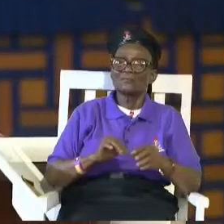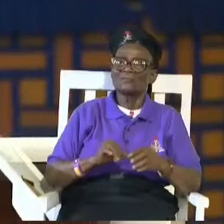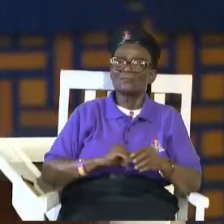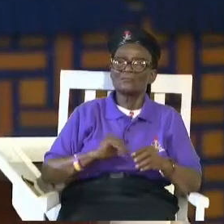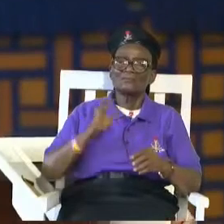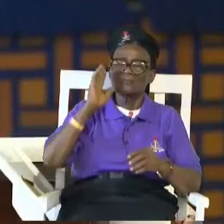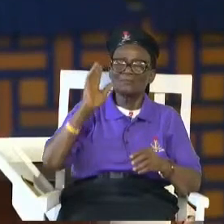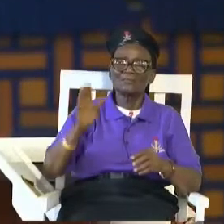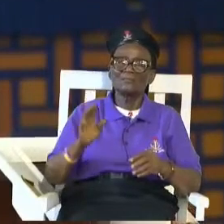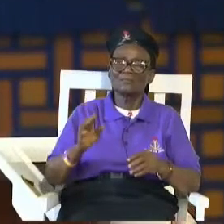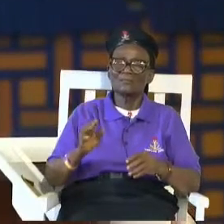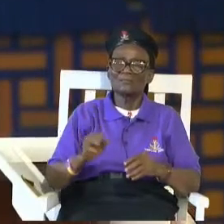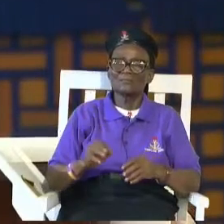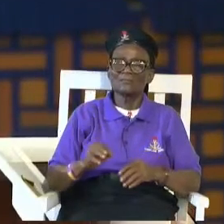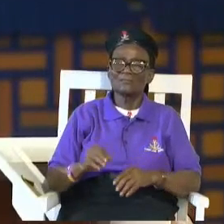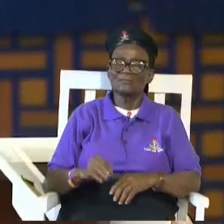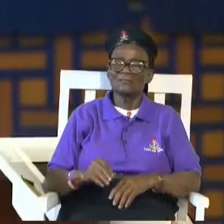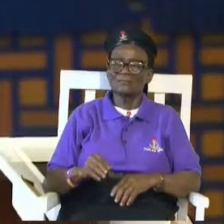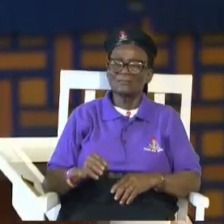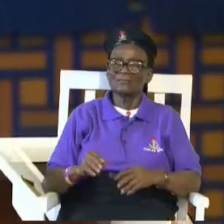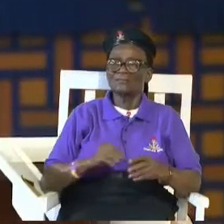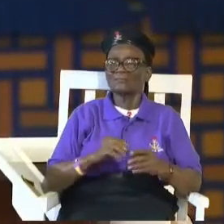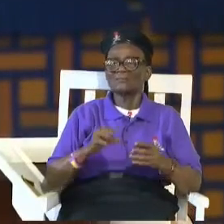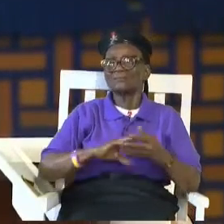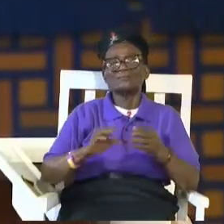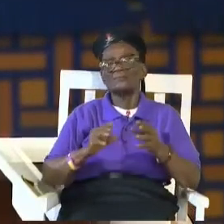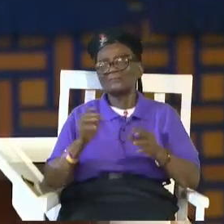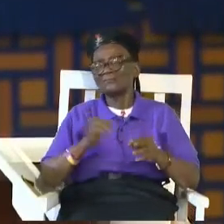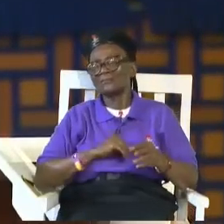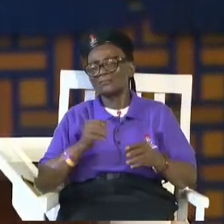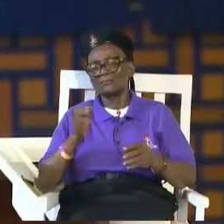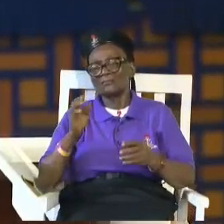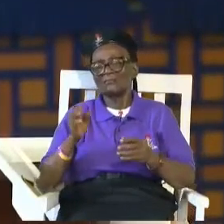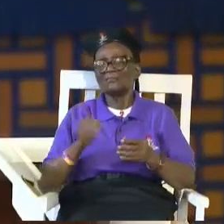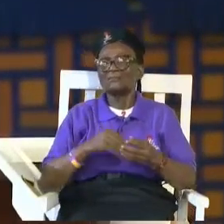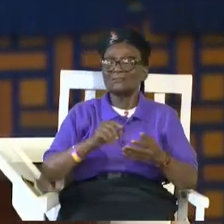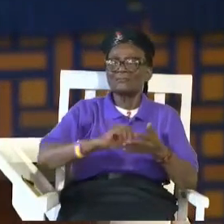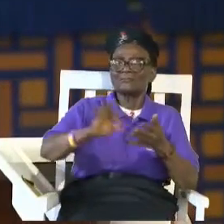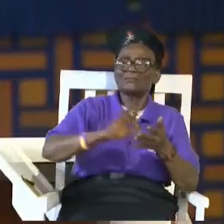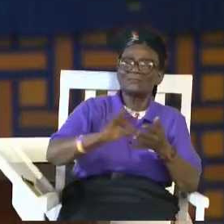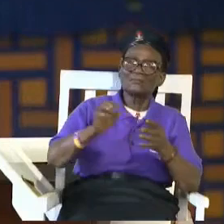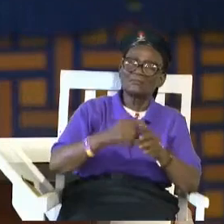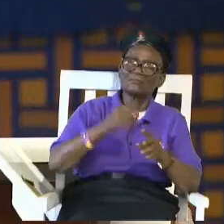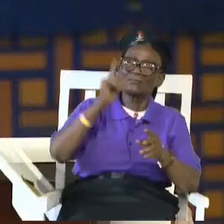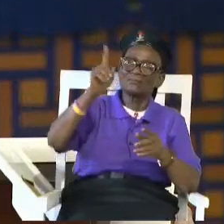1 to 20, knowing that some of you are very far away.